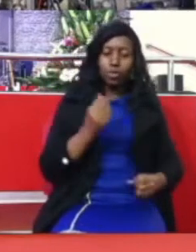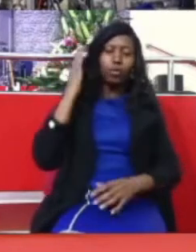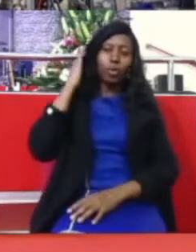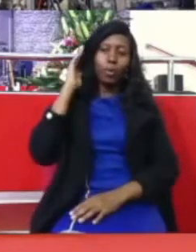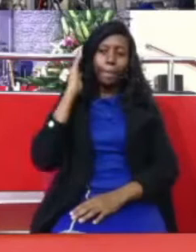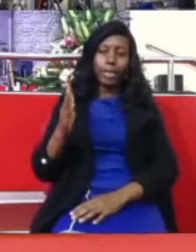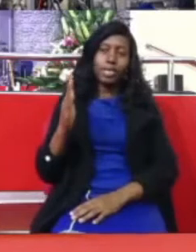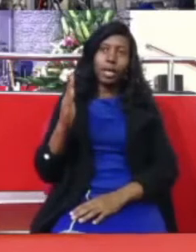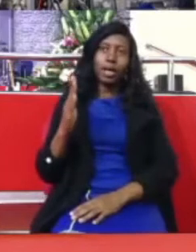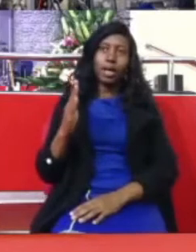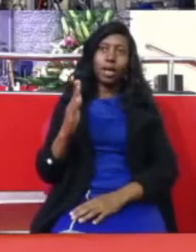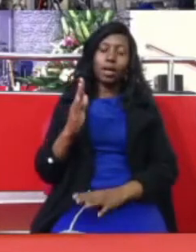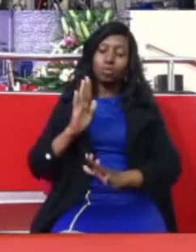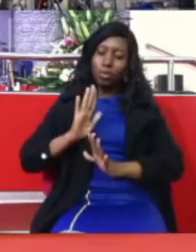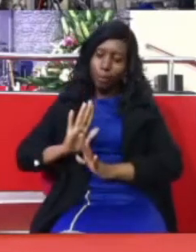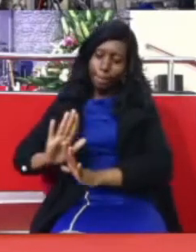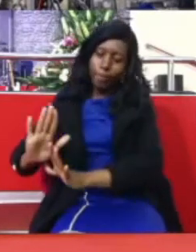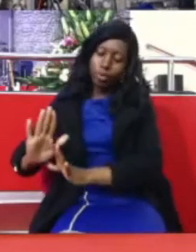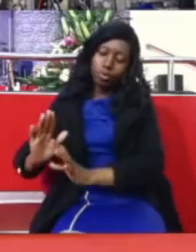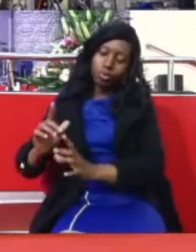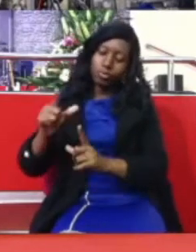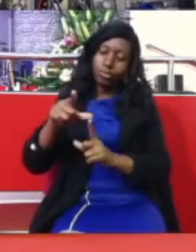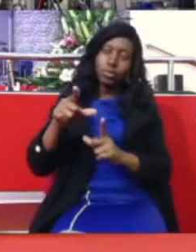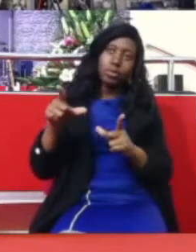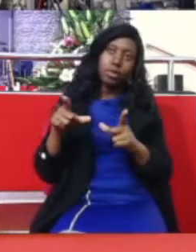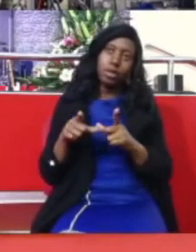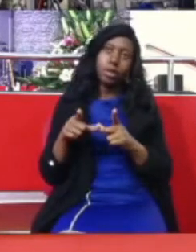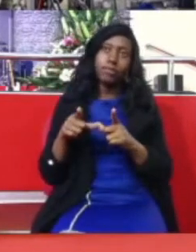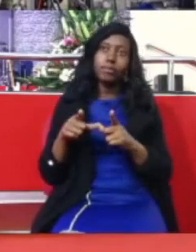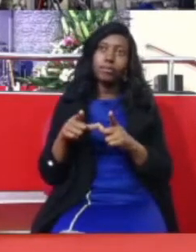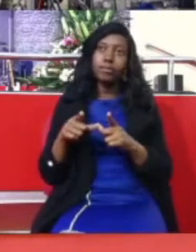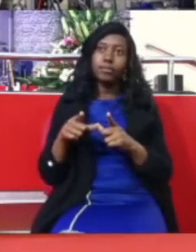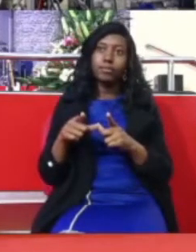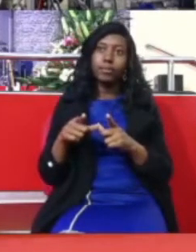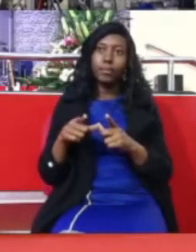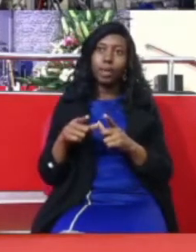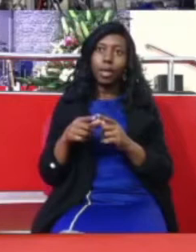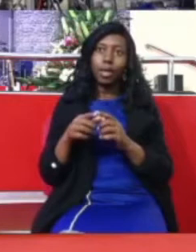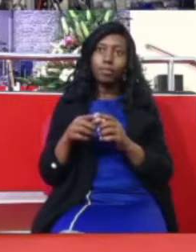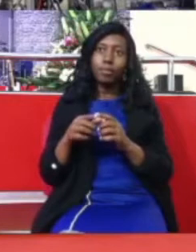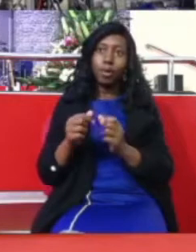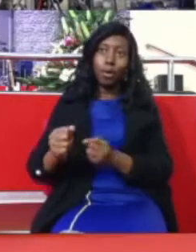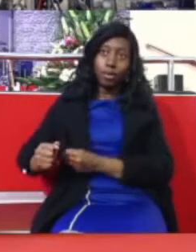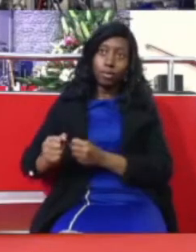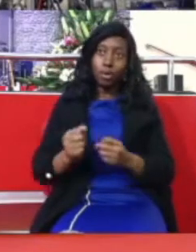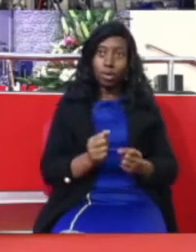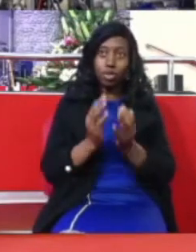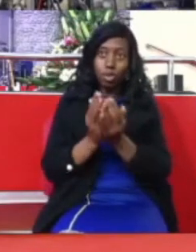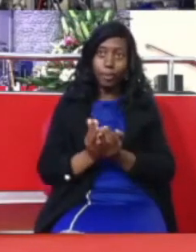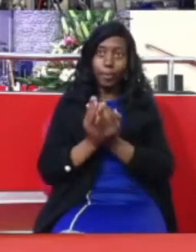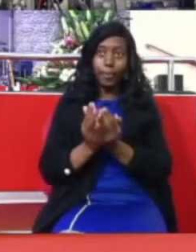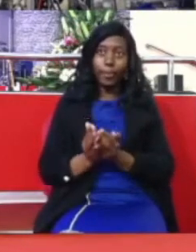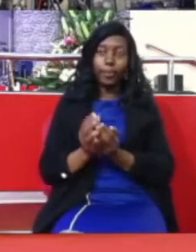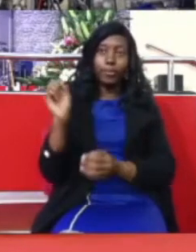it towards the lake, Peter was forced to stay there and hear Jesus preach. And maybe that's the reason